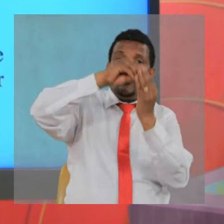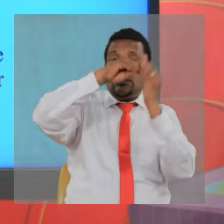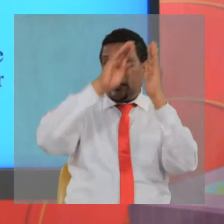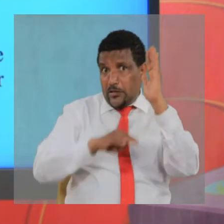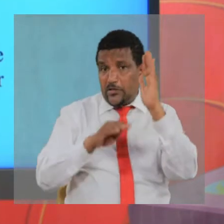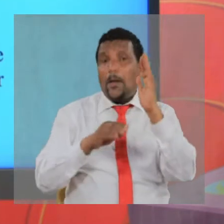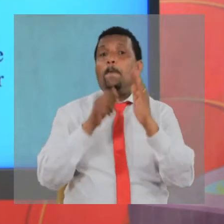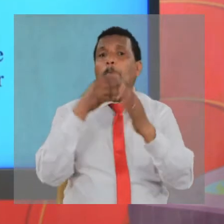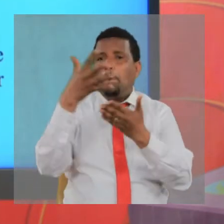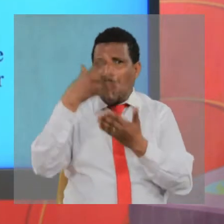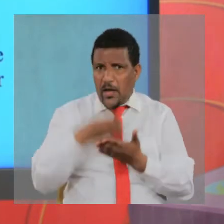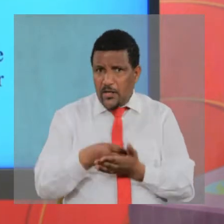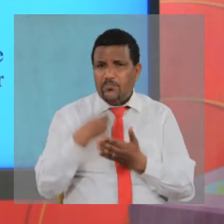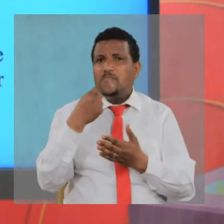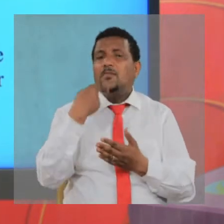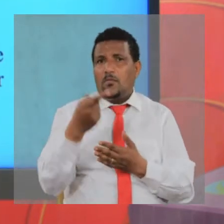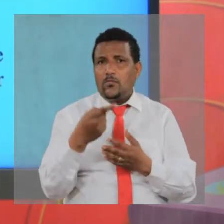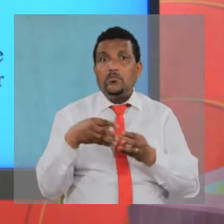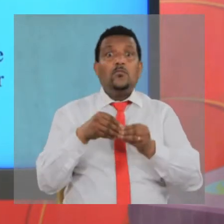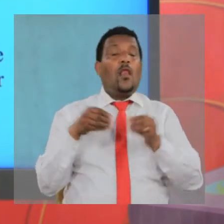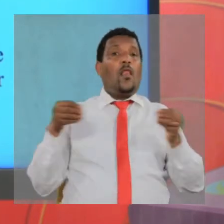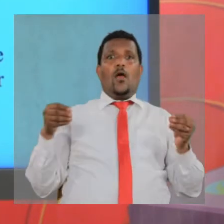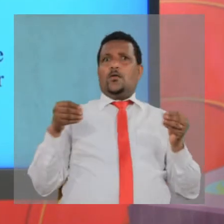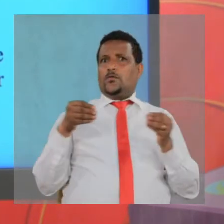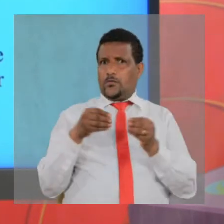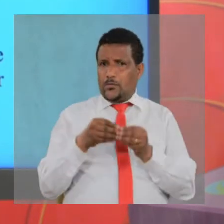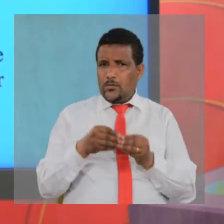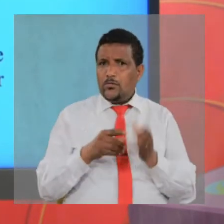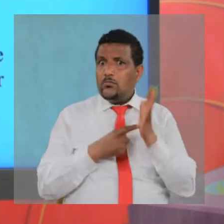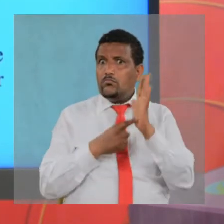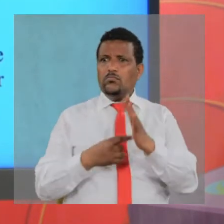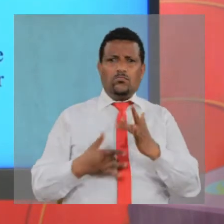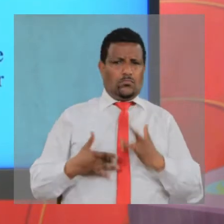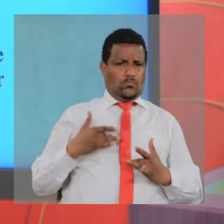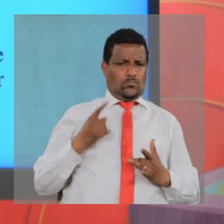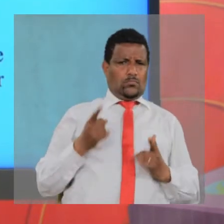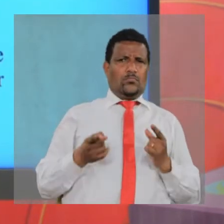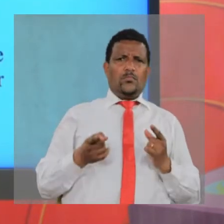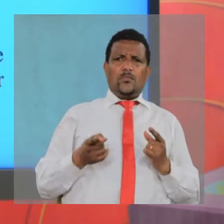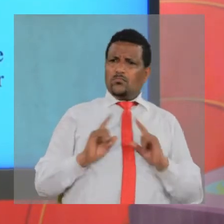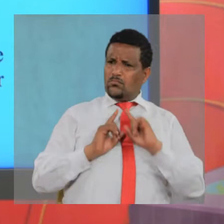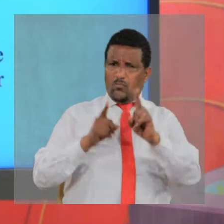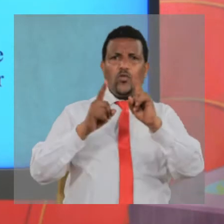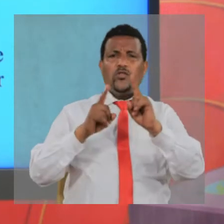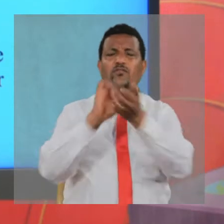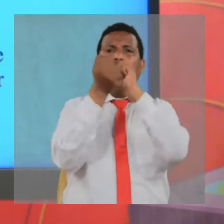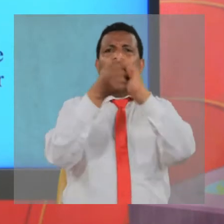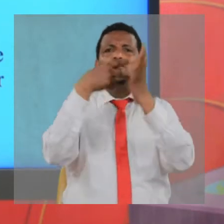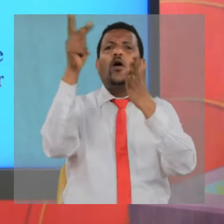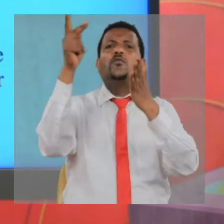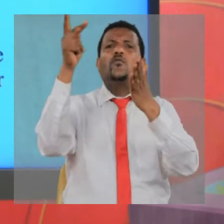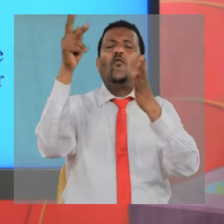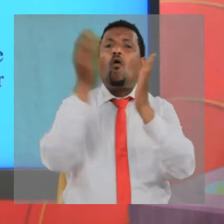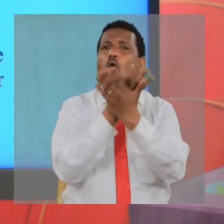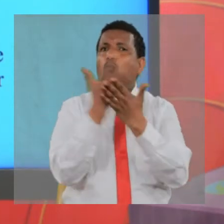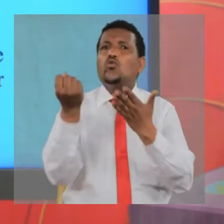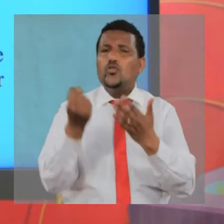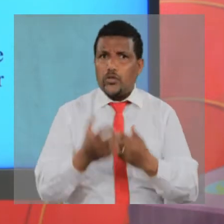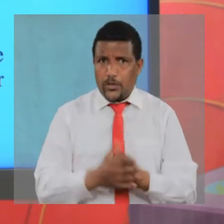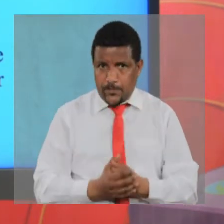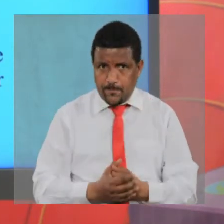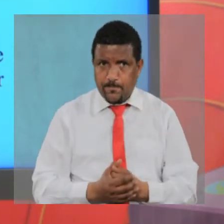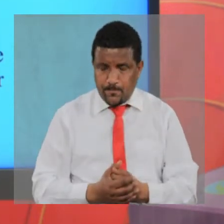the buyer is said to be elastic, indicating that is very sensitive, very responsive to changes in price of a commodity.